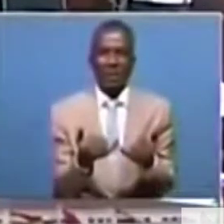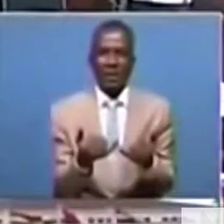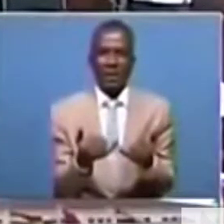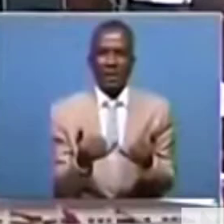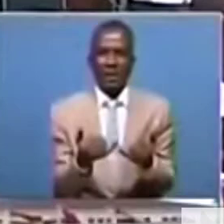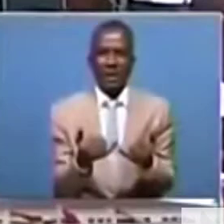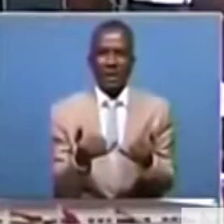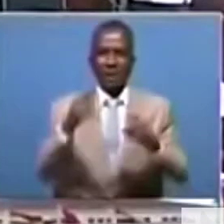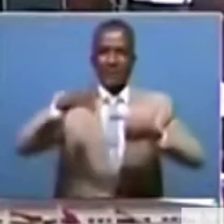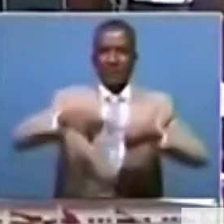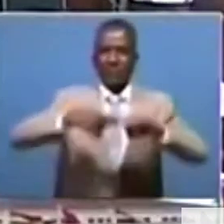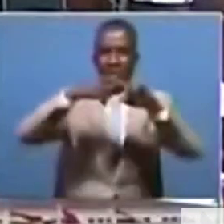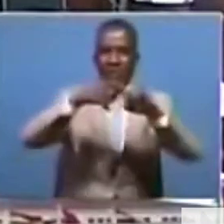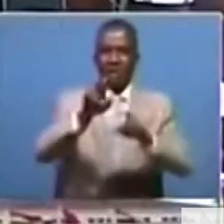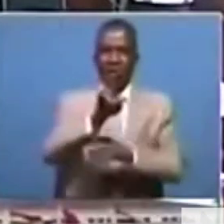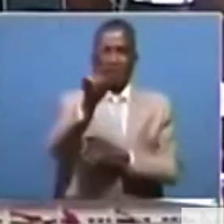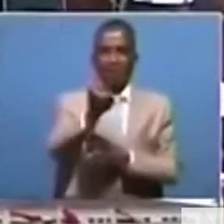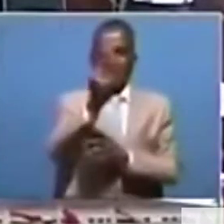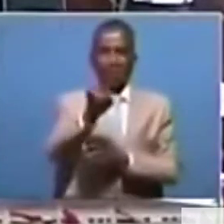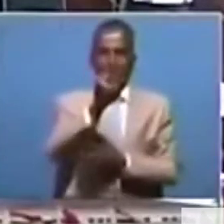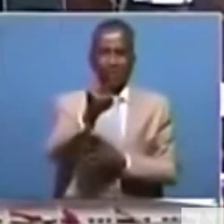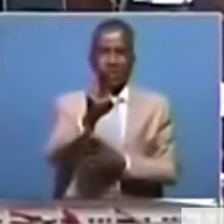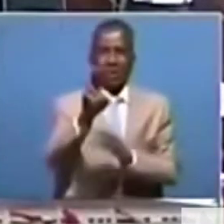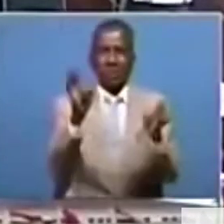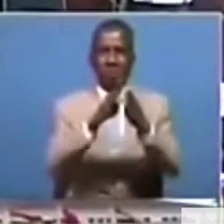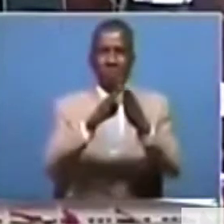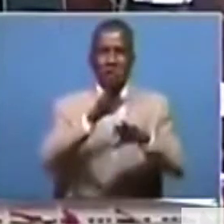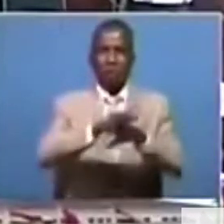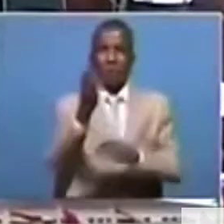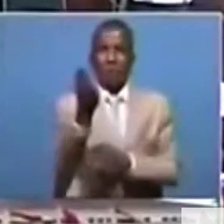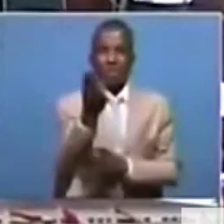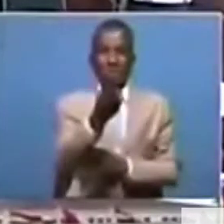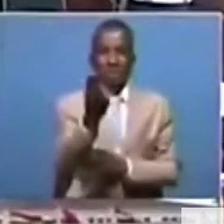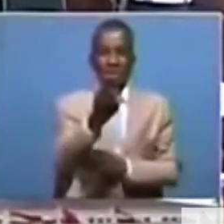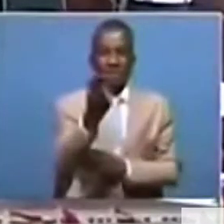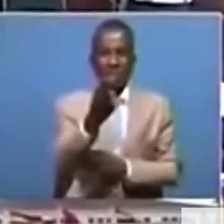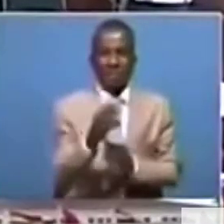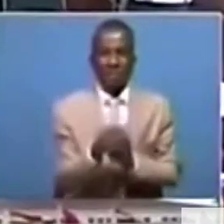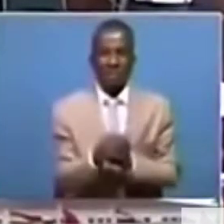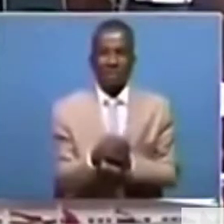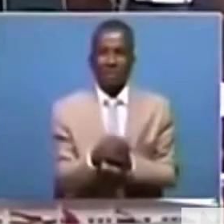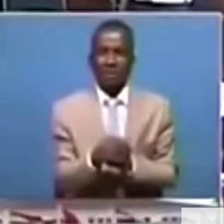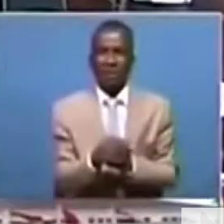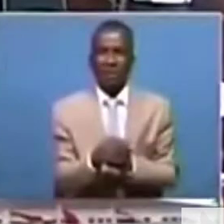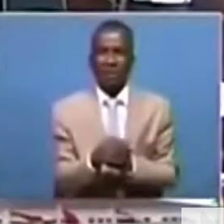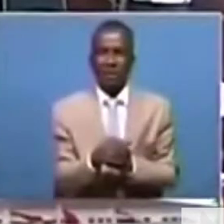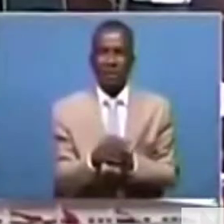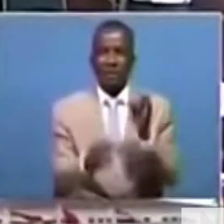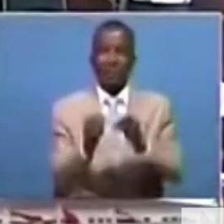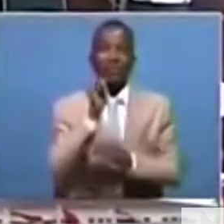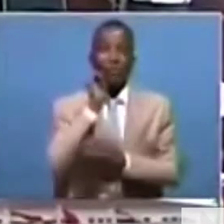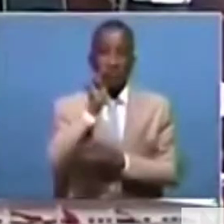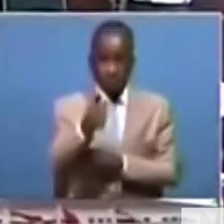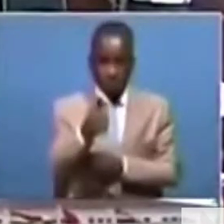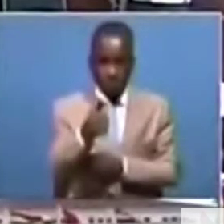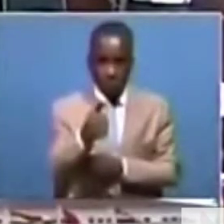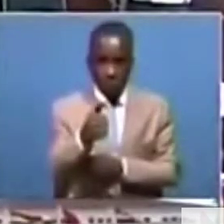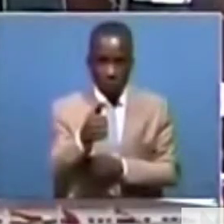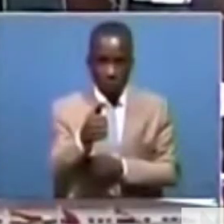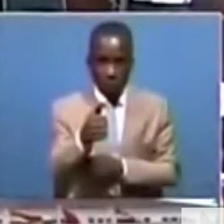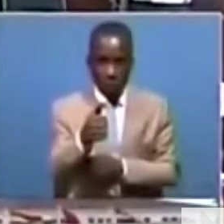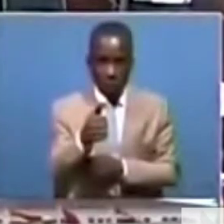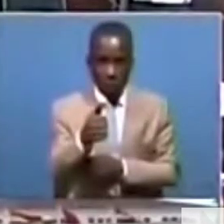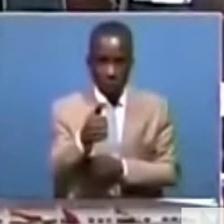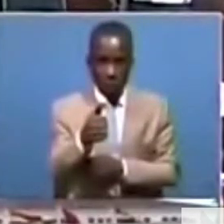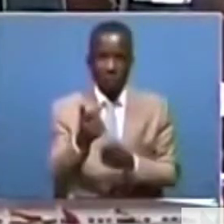has been adjourned to Thursday. So you will come on Thursday. Yes. If the motion is fixed for tomorrow, then we can